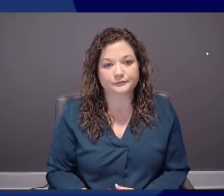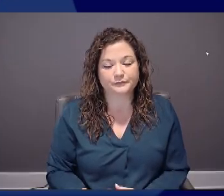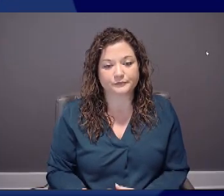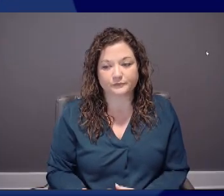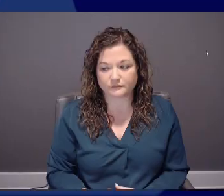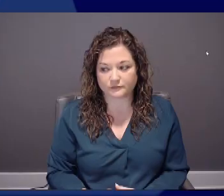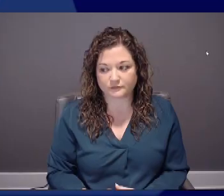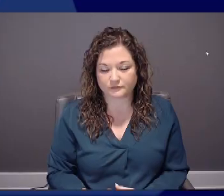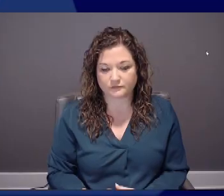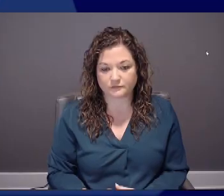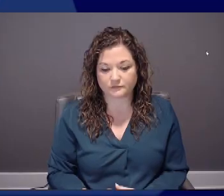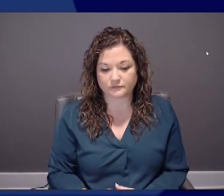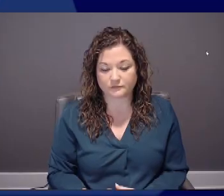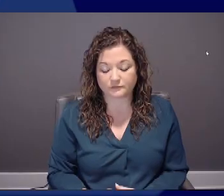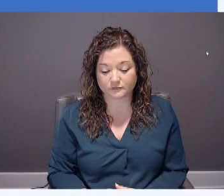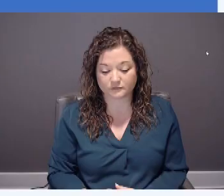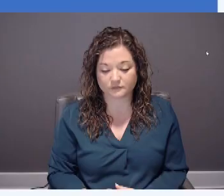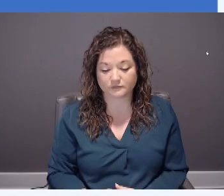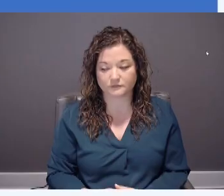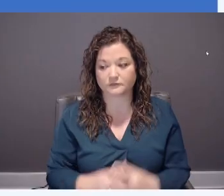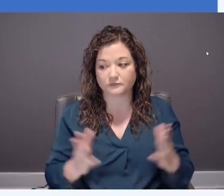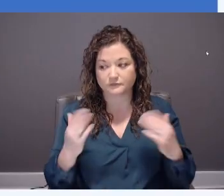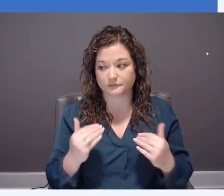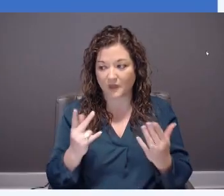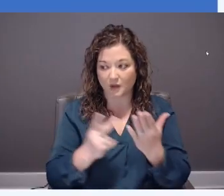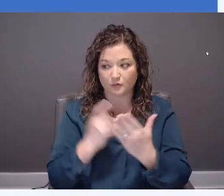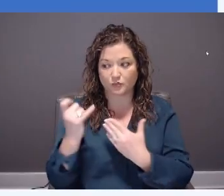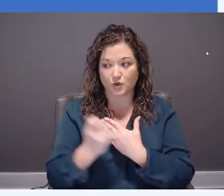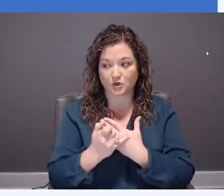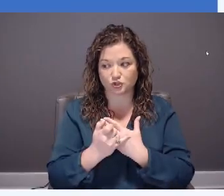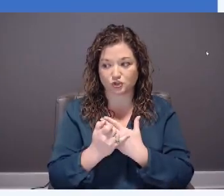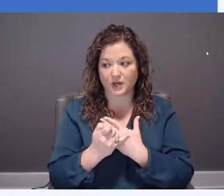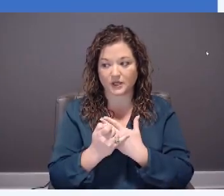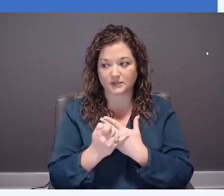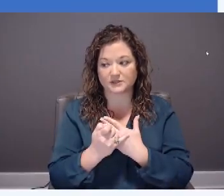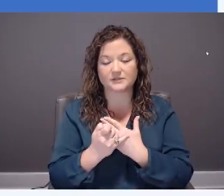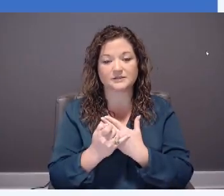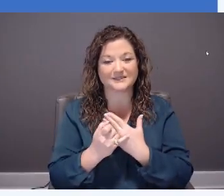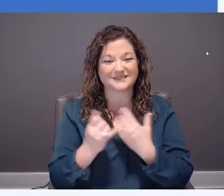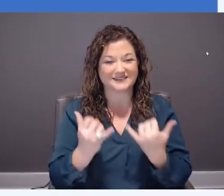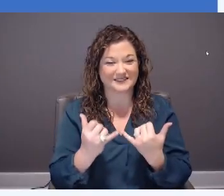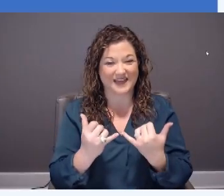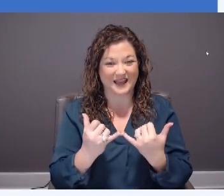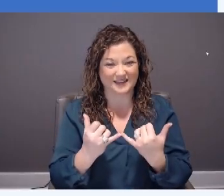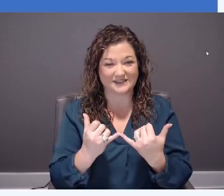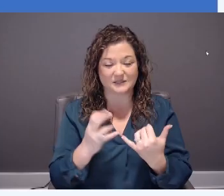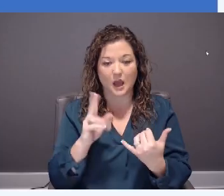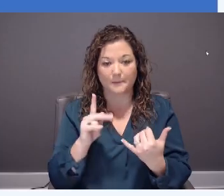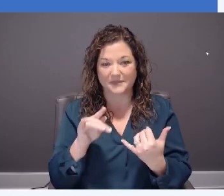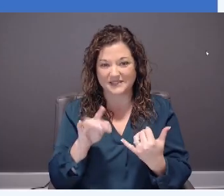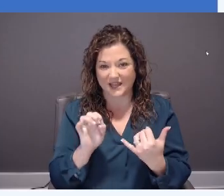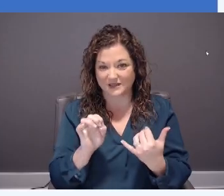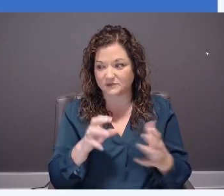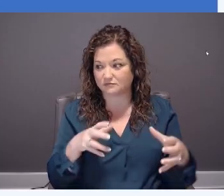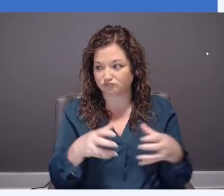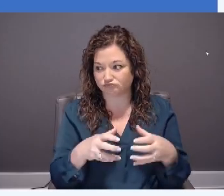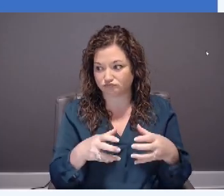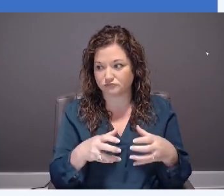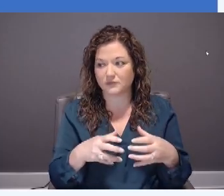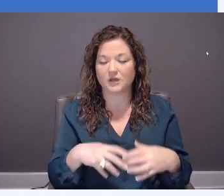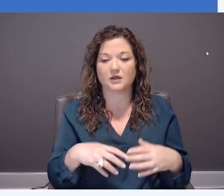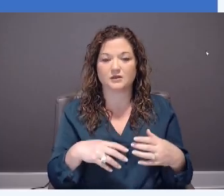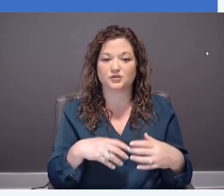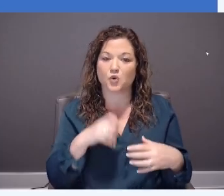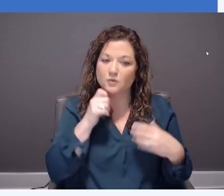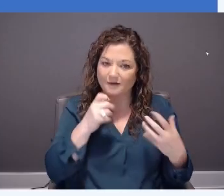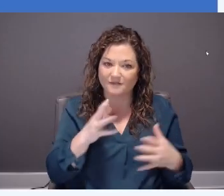Now, up into our project status updates. So to date, we've completed programs such as the MCC job training,